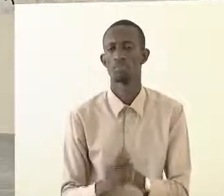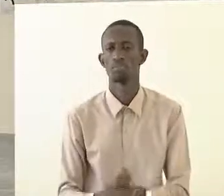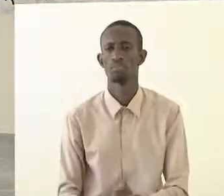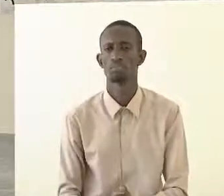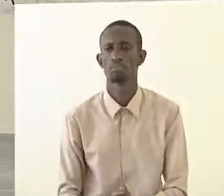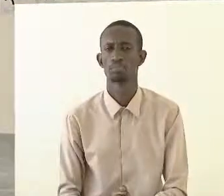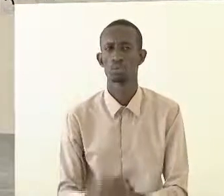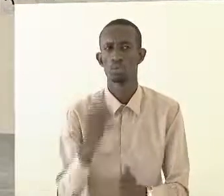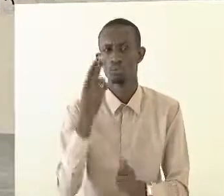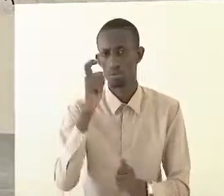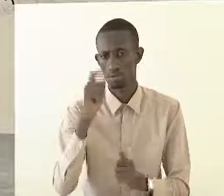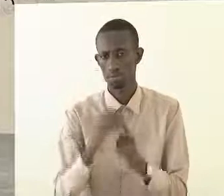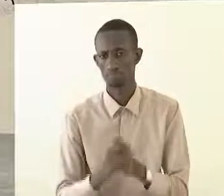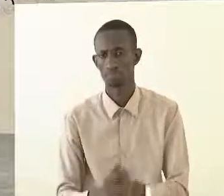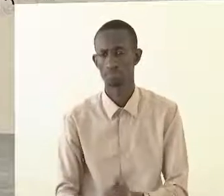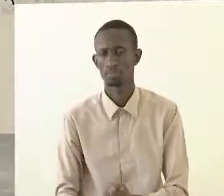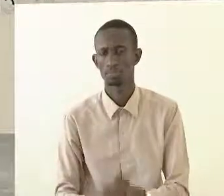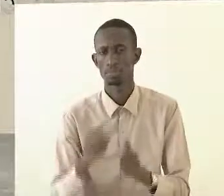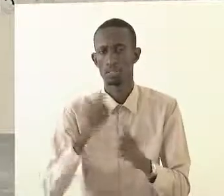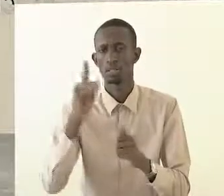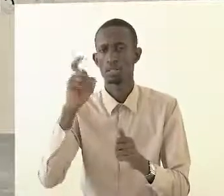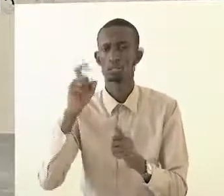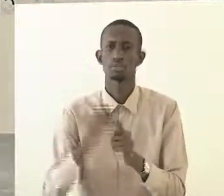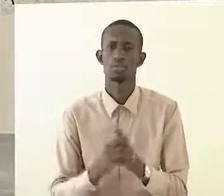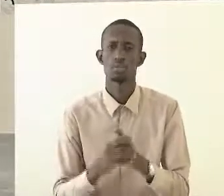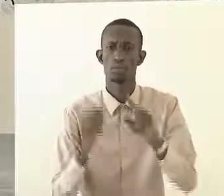power 2x dx.